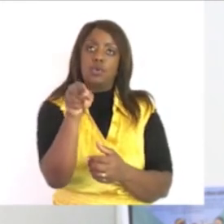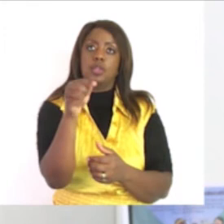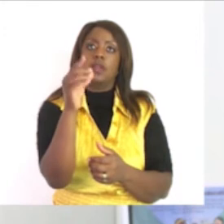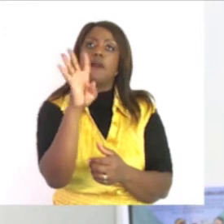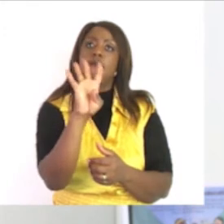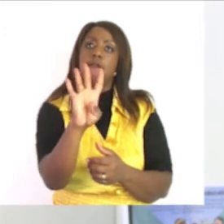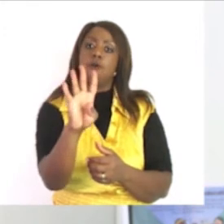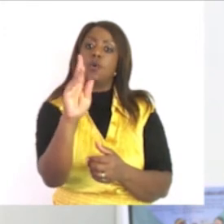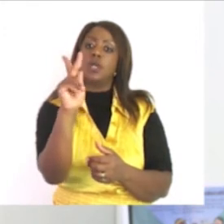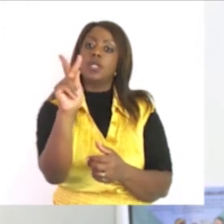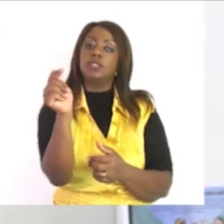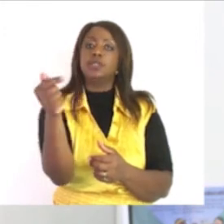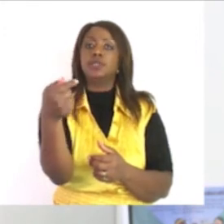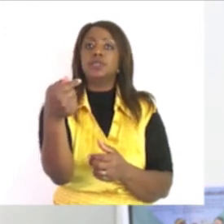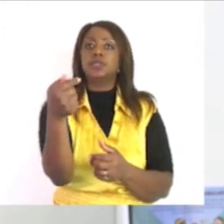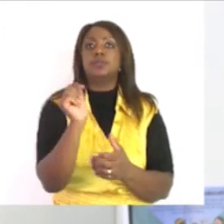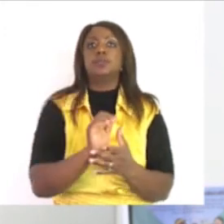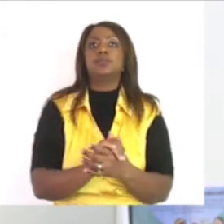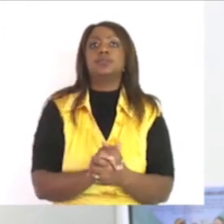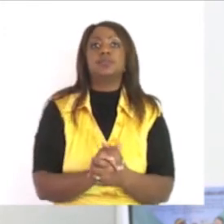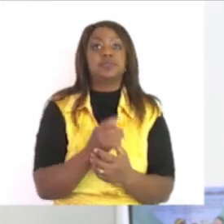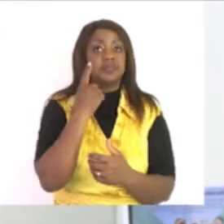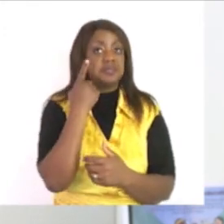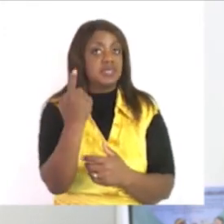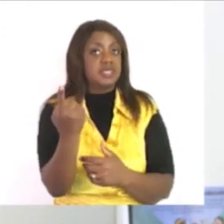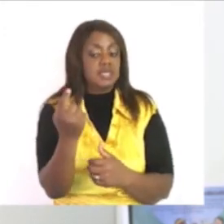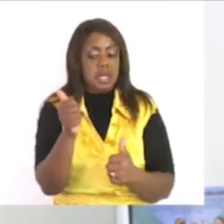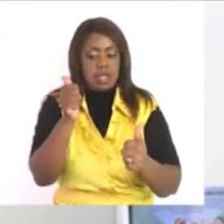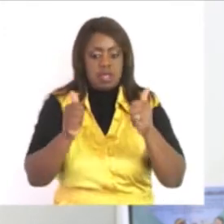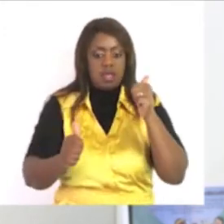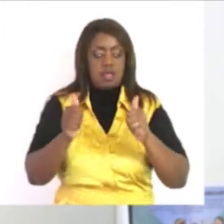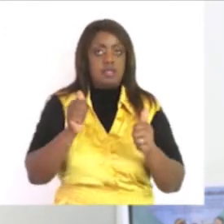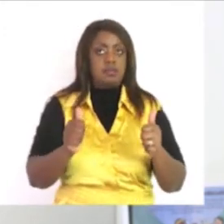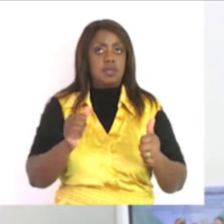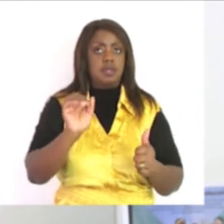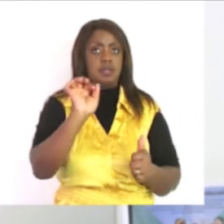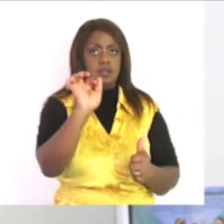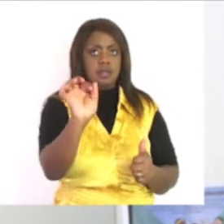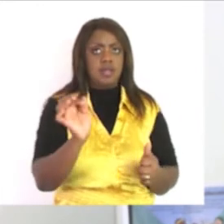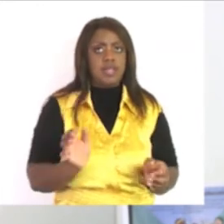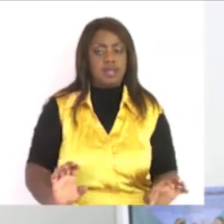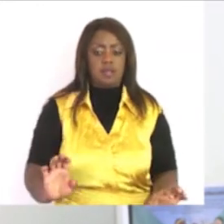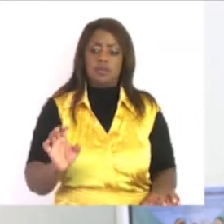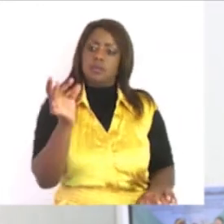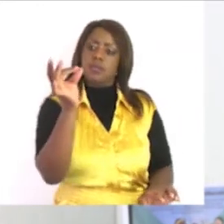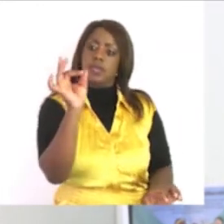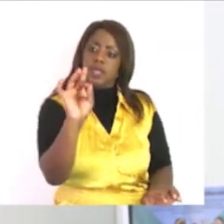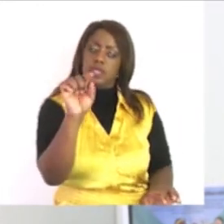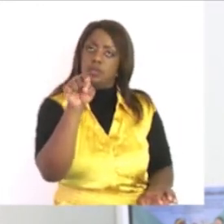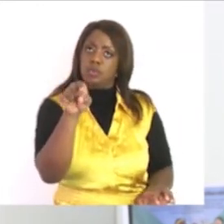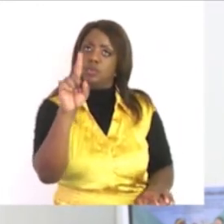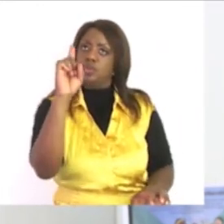3.4. So it's 3.4 kg. Then to get the difference, we